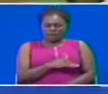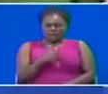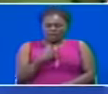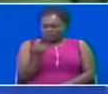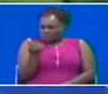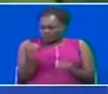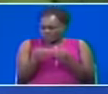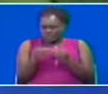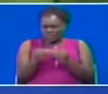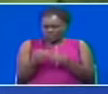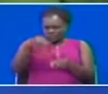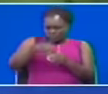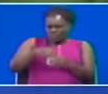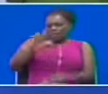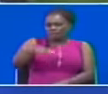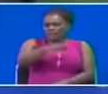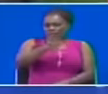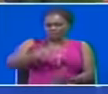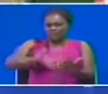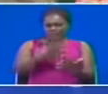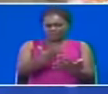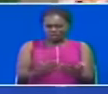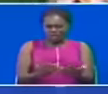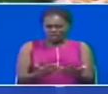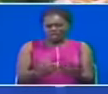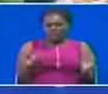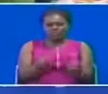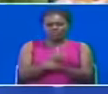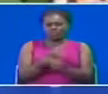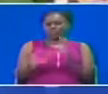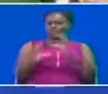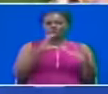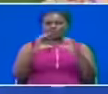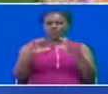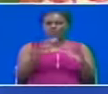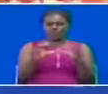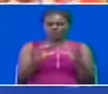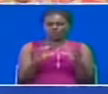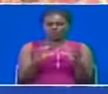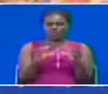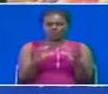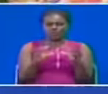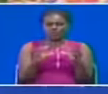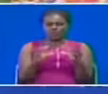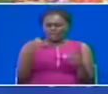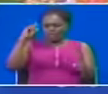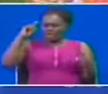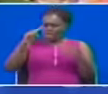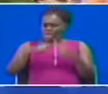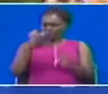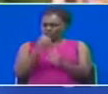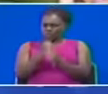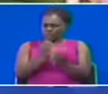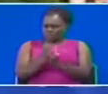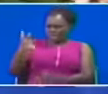MPs. Within parliament, the network was jammed and communication was on and off, whose aim was to